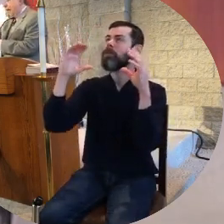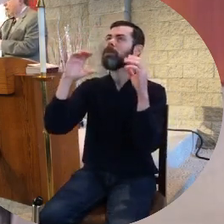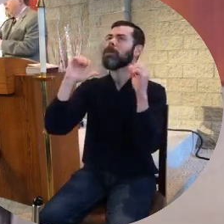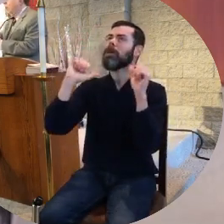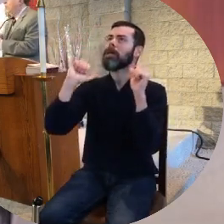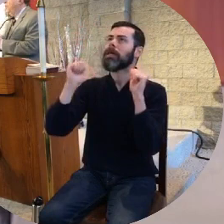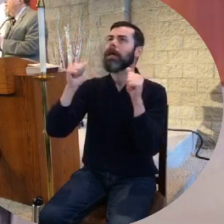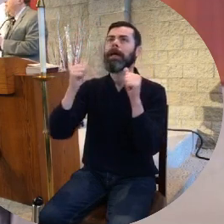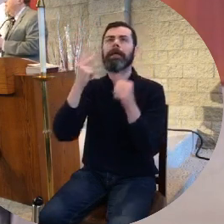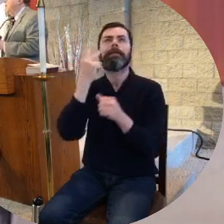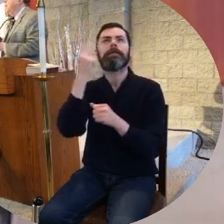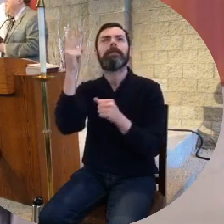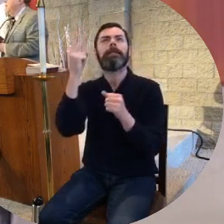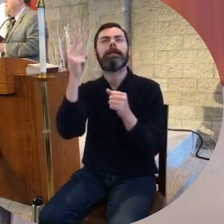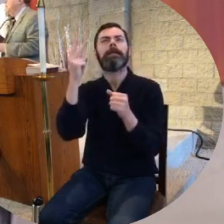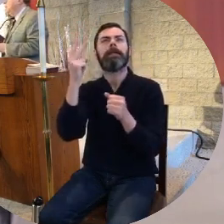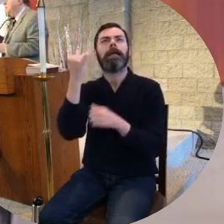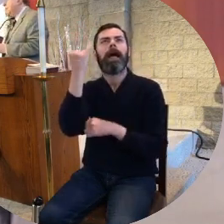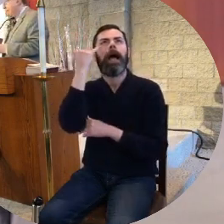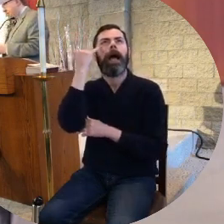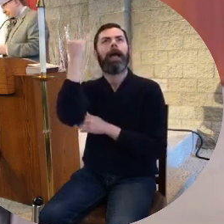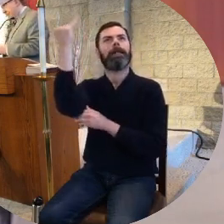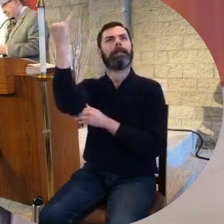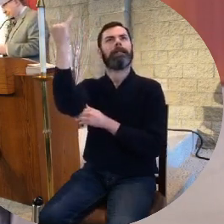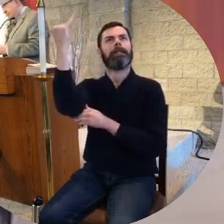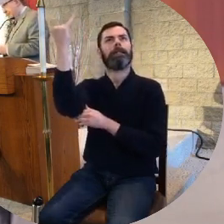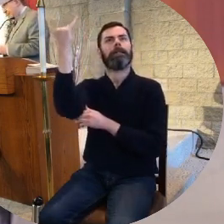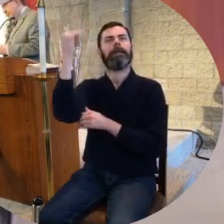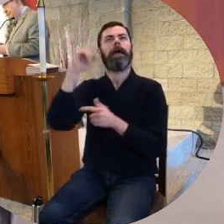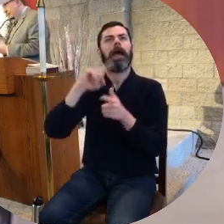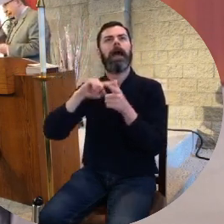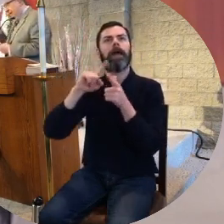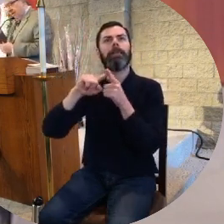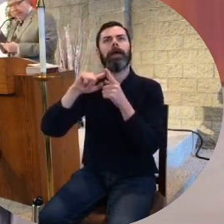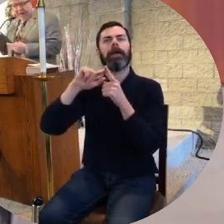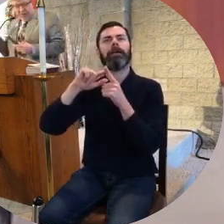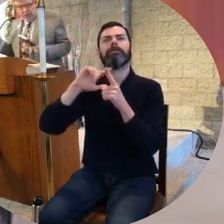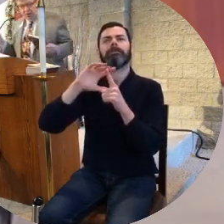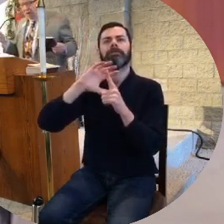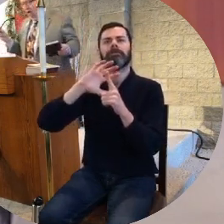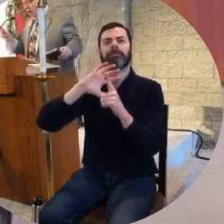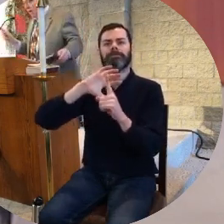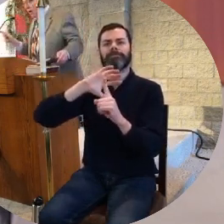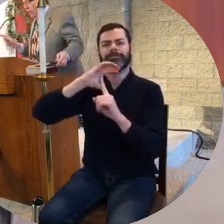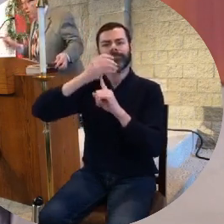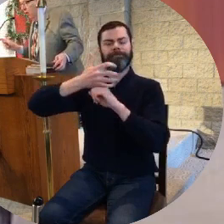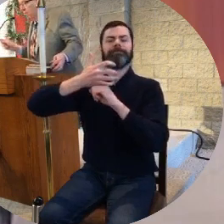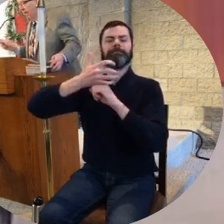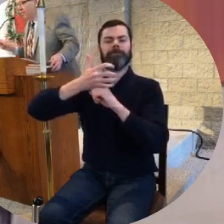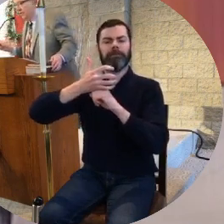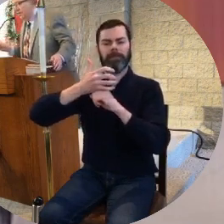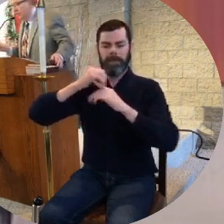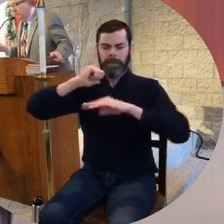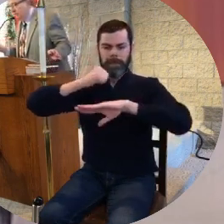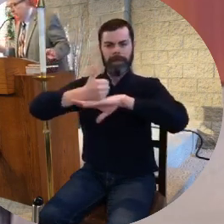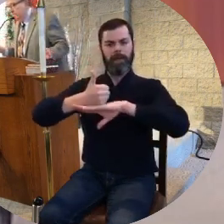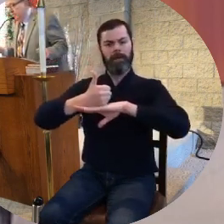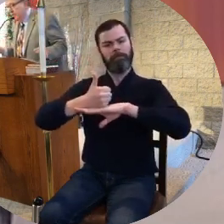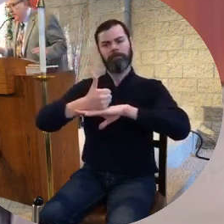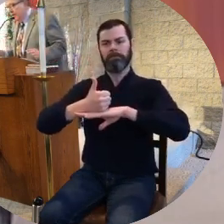and clothe them with substance. That is the power of our